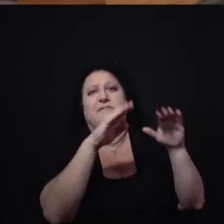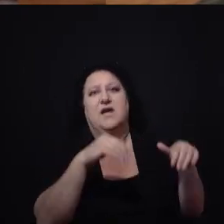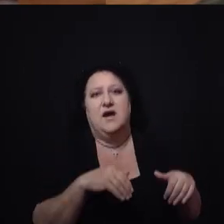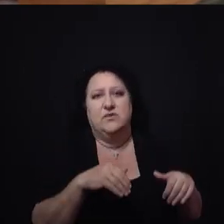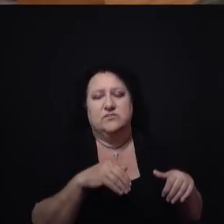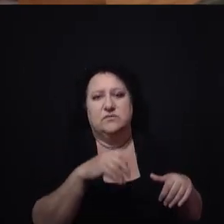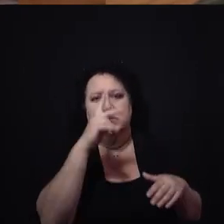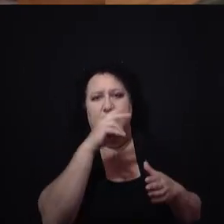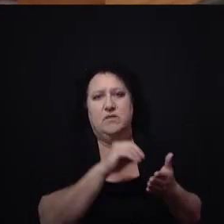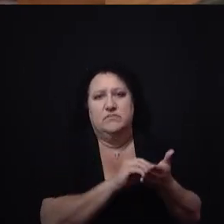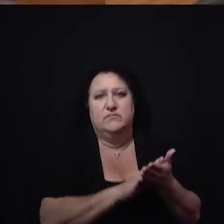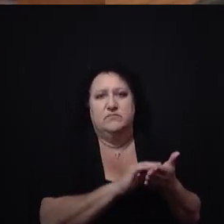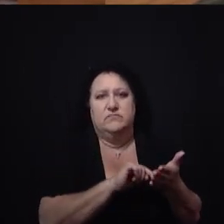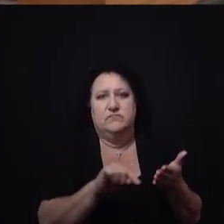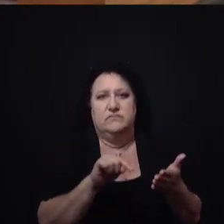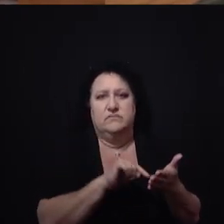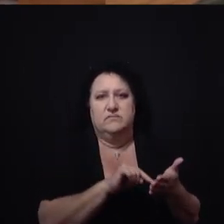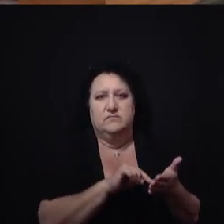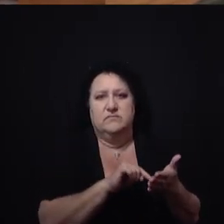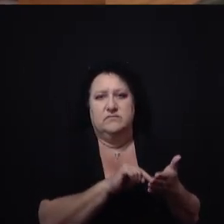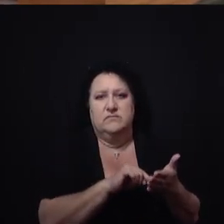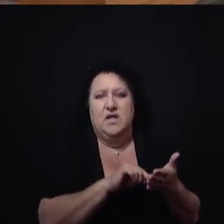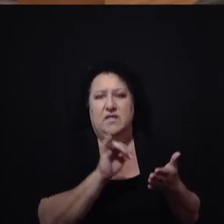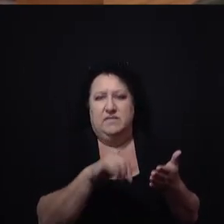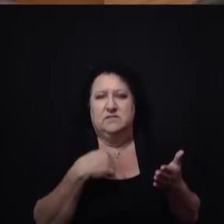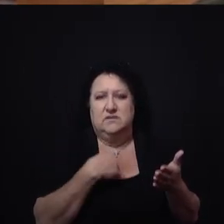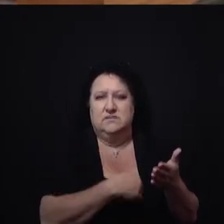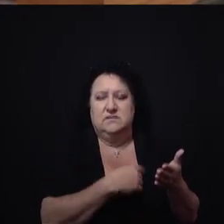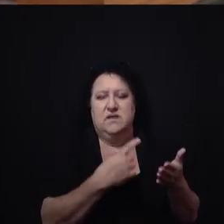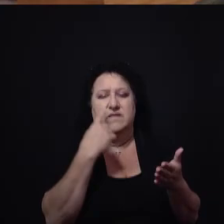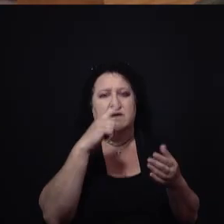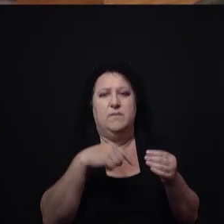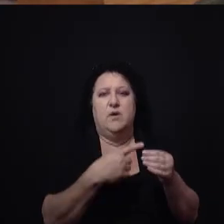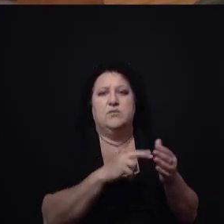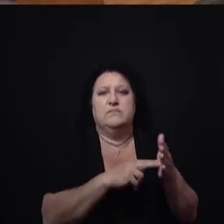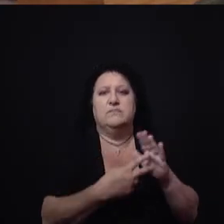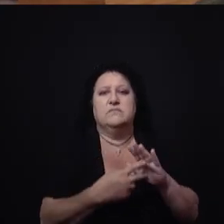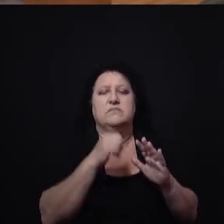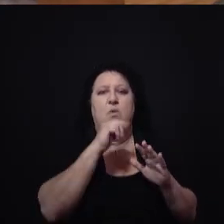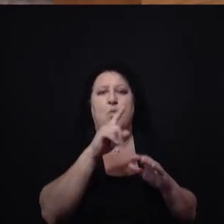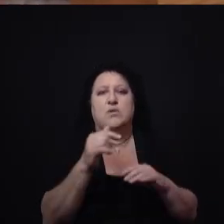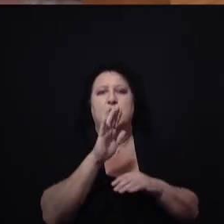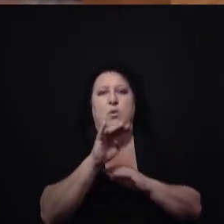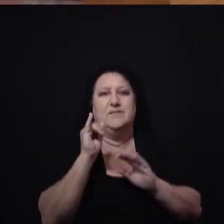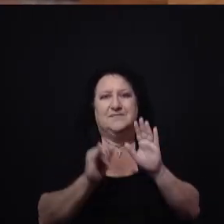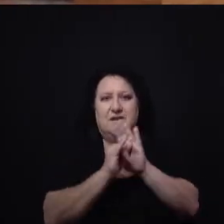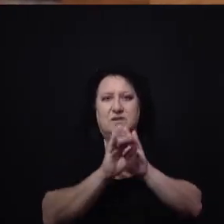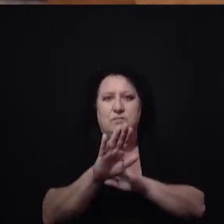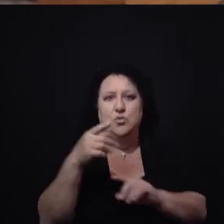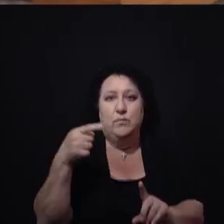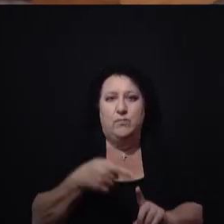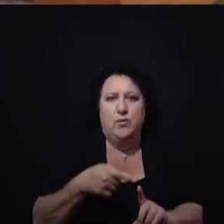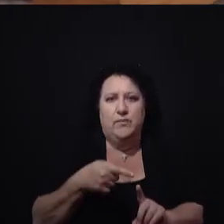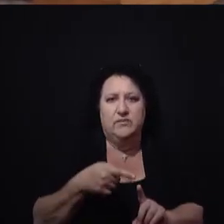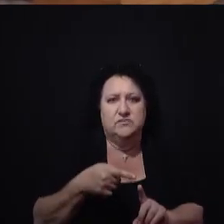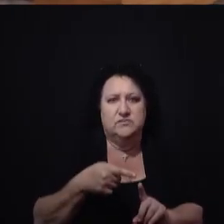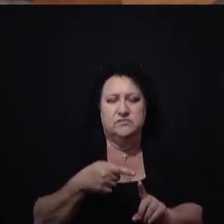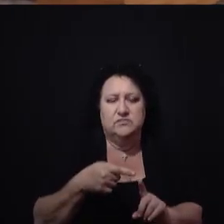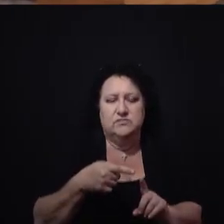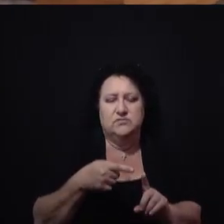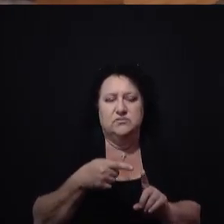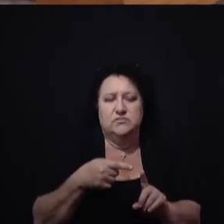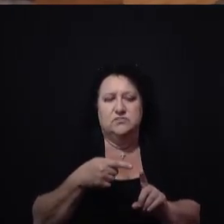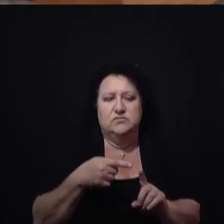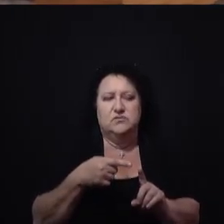are. Stop and think about what that means for not just your identity, but your purpose in